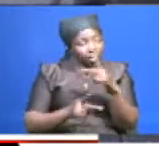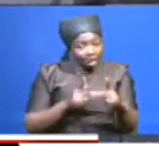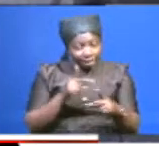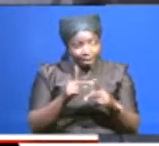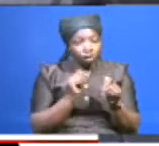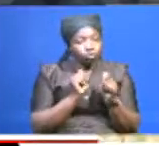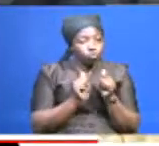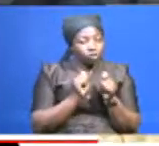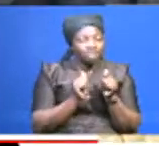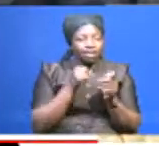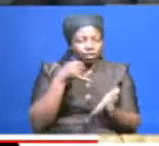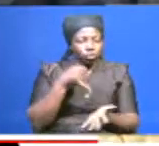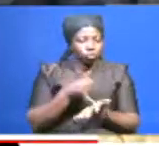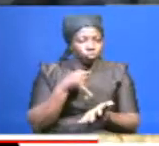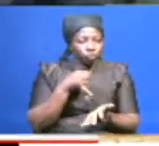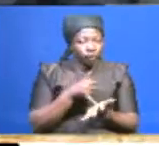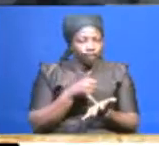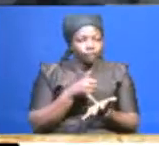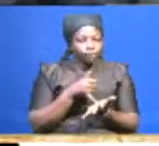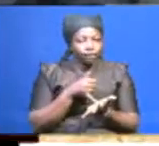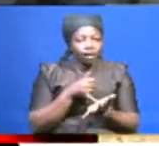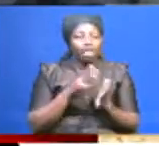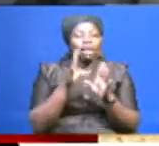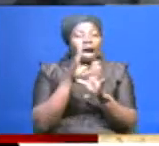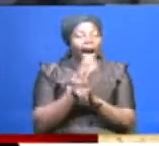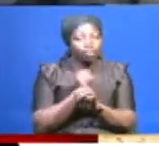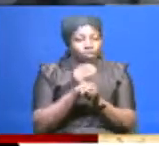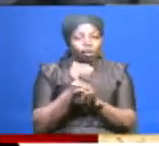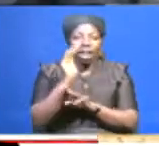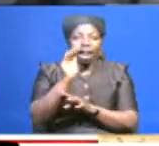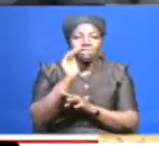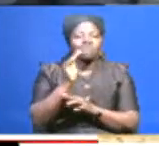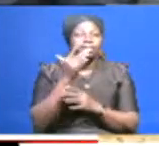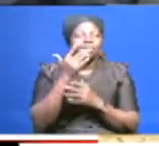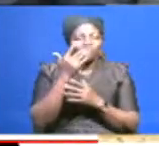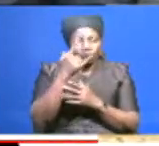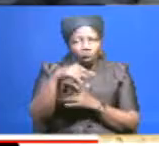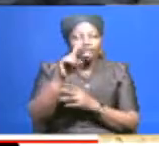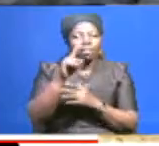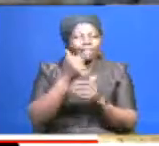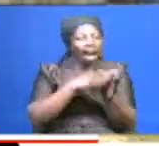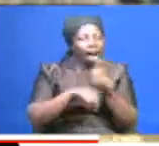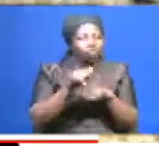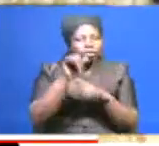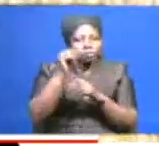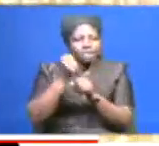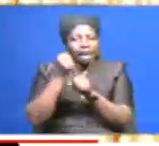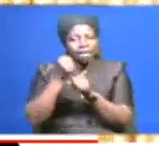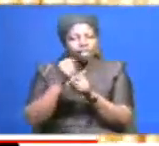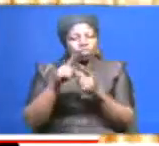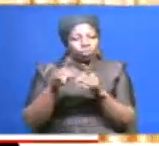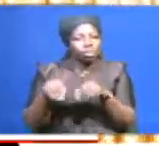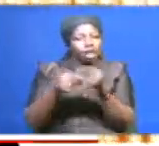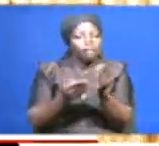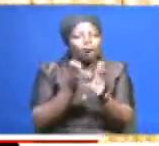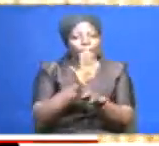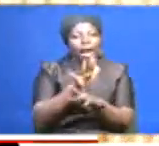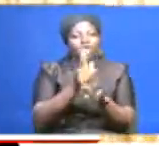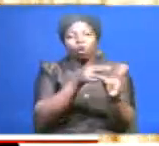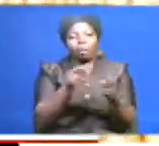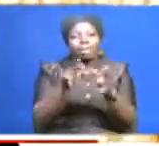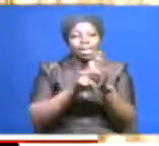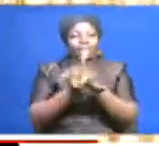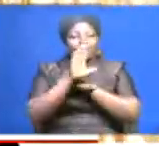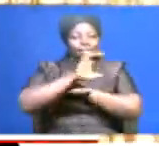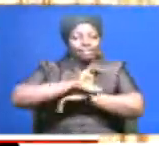is inclusive. The association is urging that proper structures be put in place to restore order in the churches and speed investigations